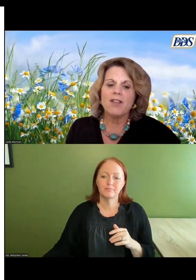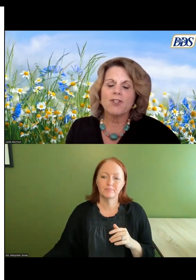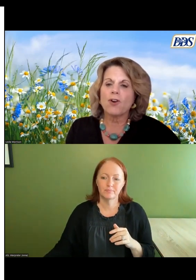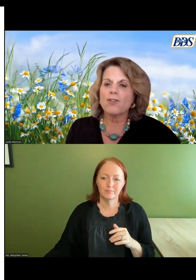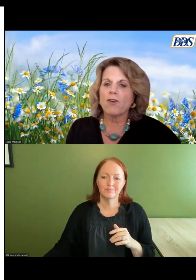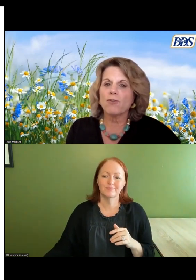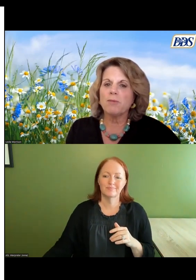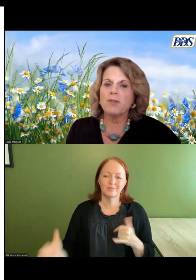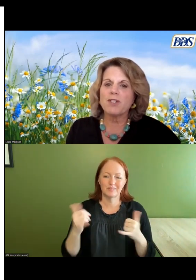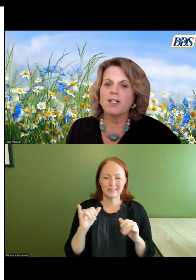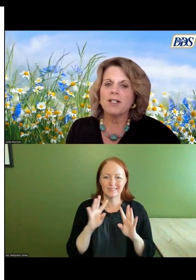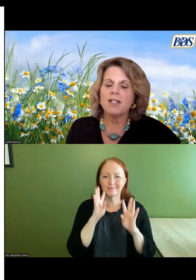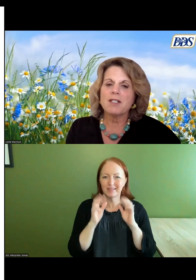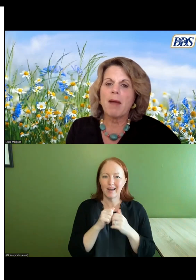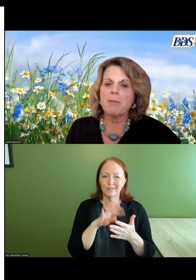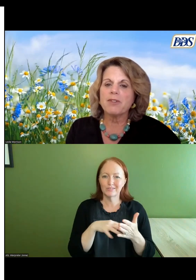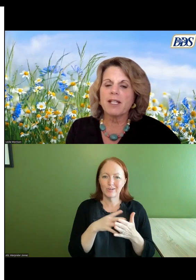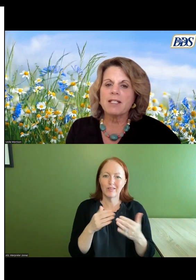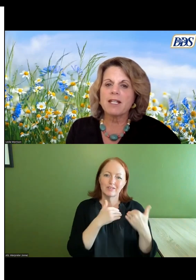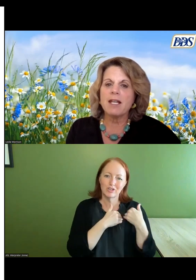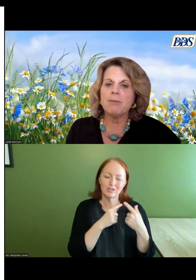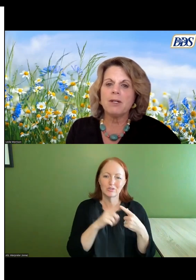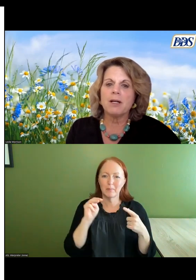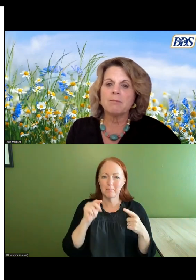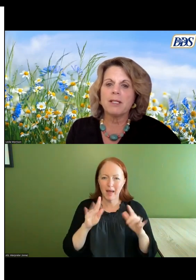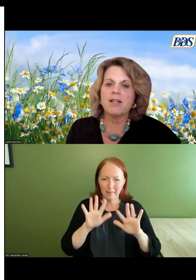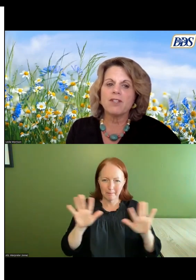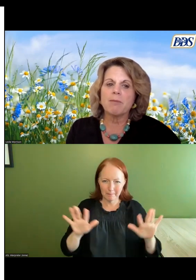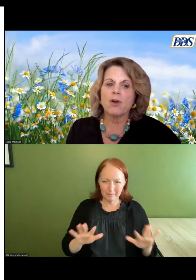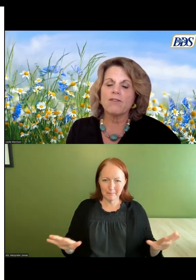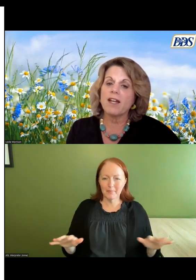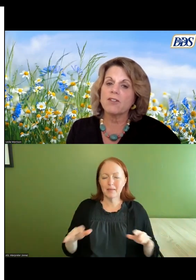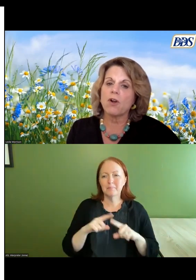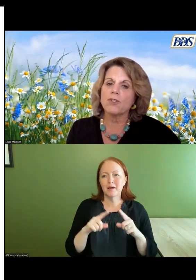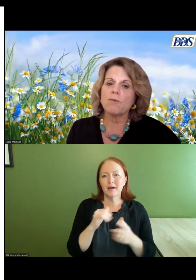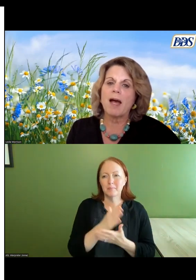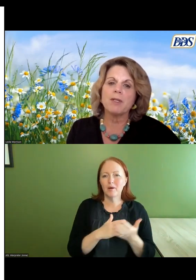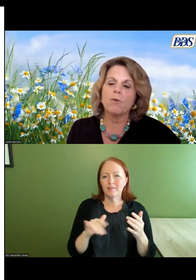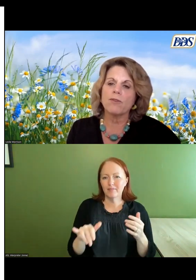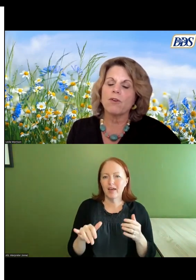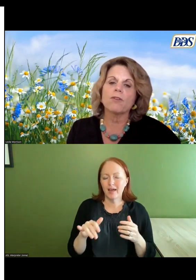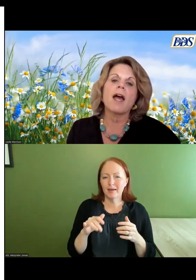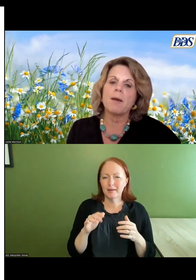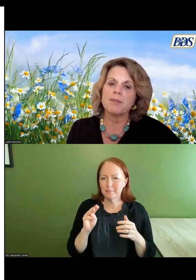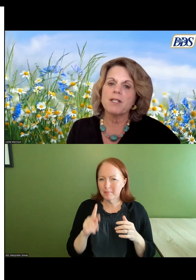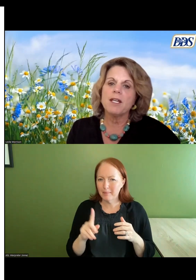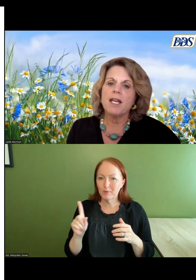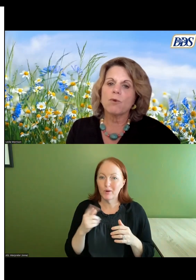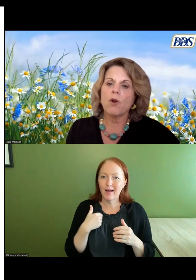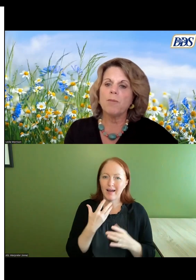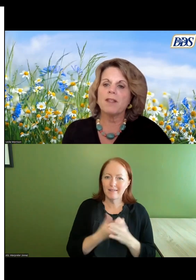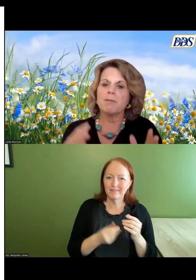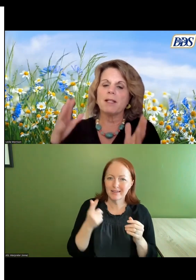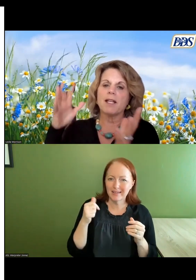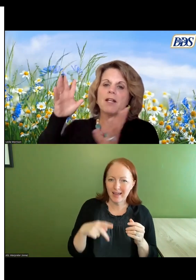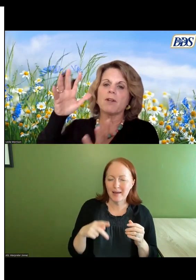together. The charge of our group was to map the landscape, but I think part of that is also mapping where there are gaps. And